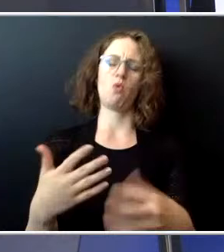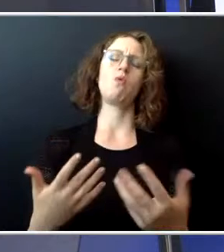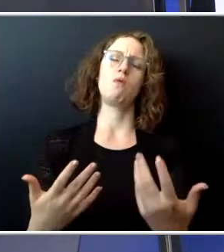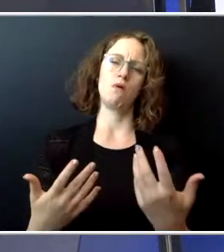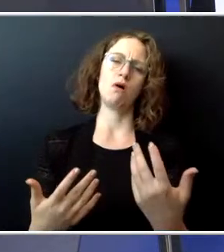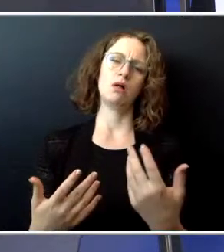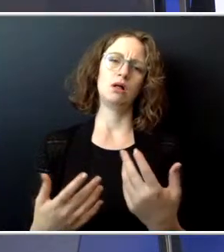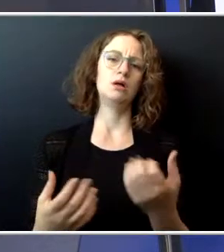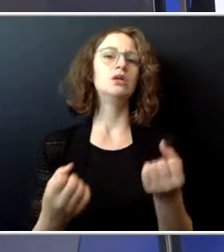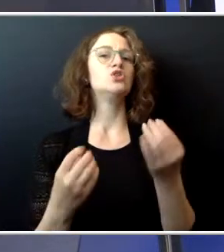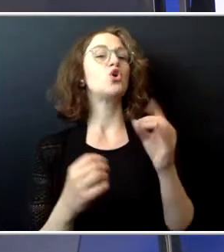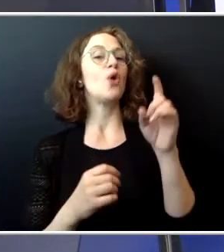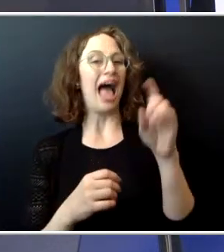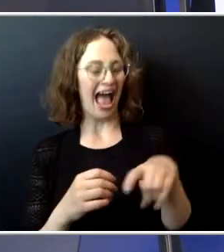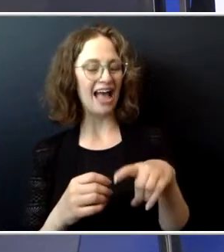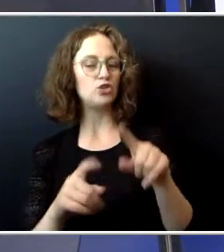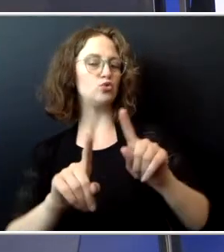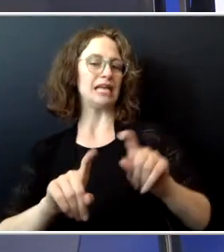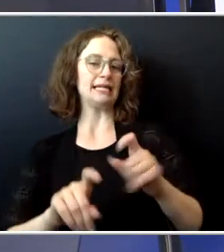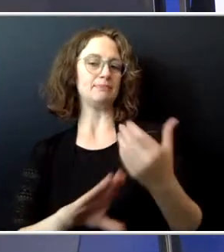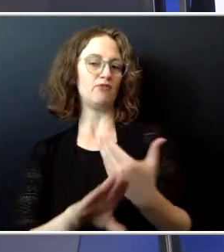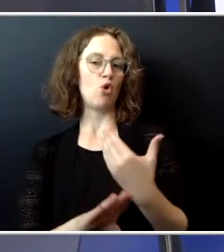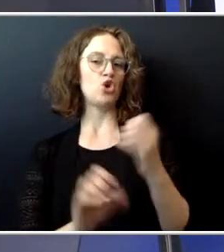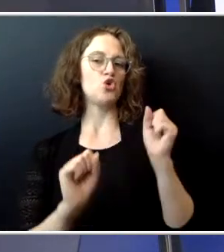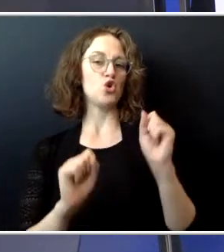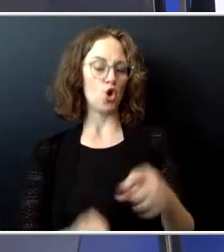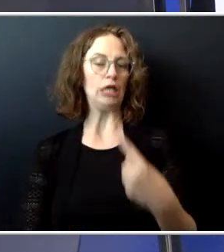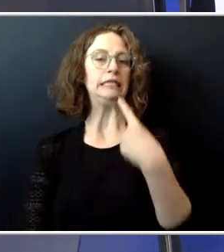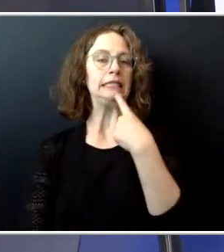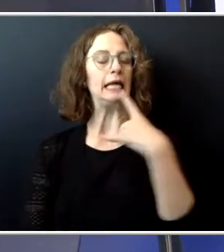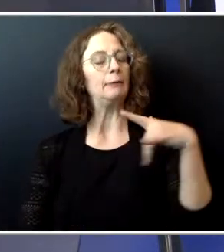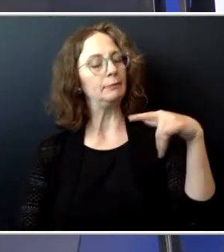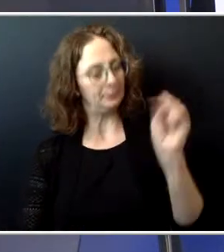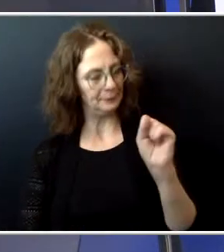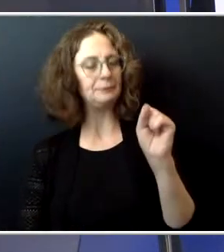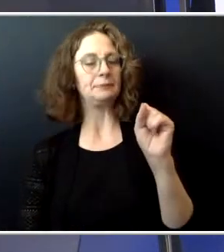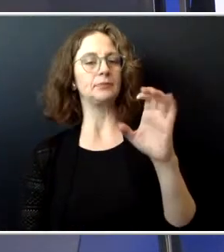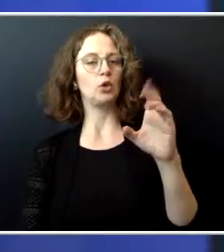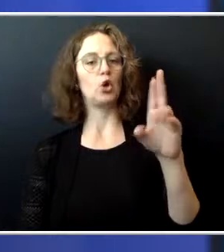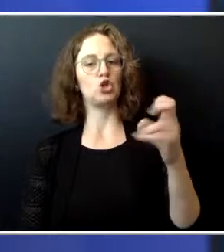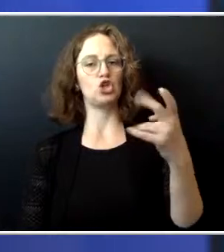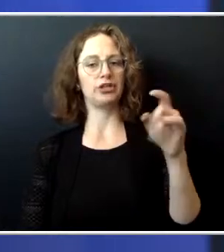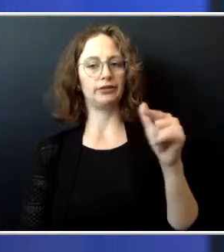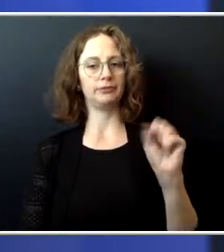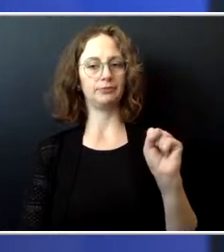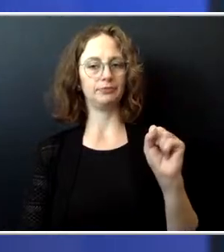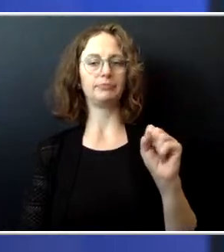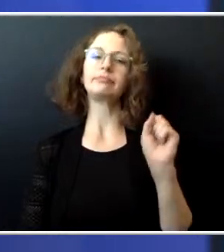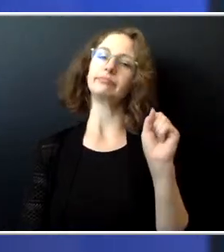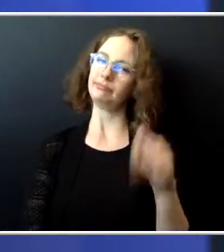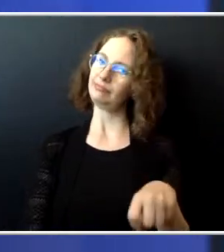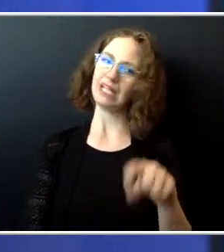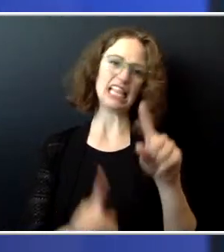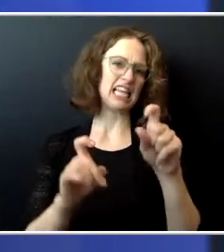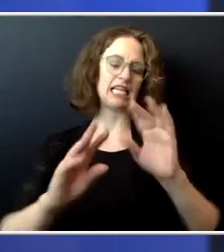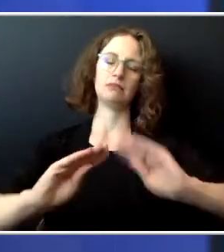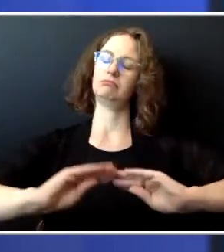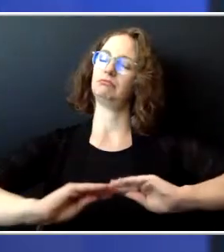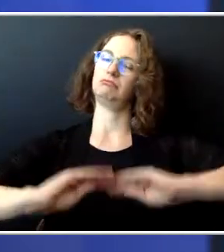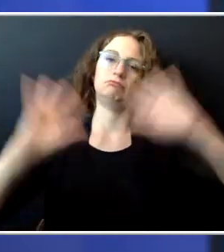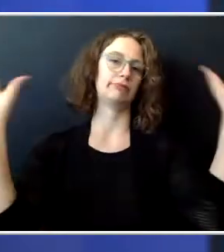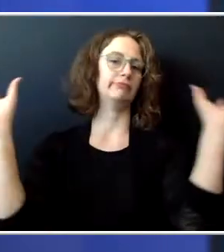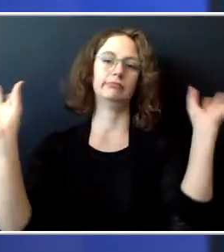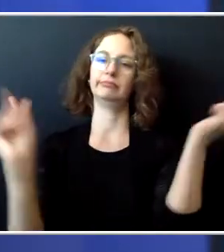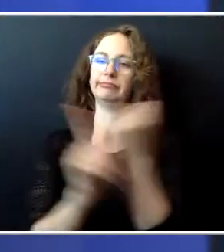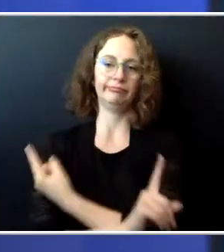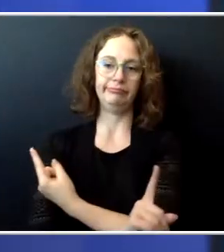test before you knew for sure it was Cushing's, absolutely. but you knew something was different here. Right. And the test was like clearly off because it was